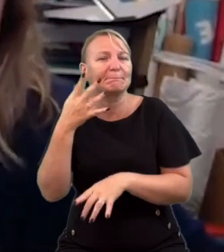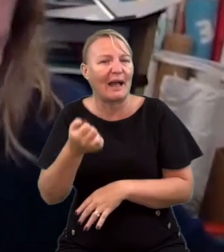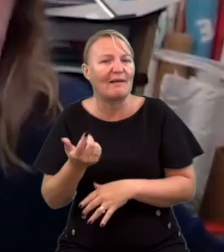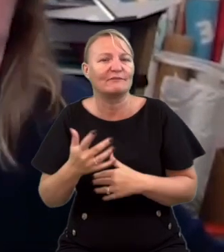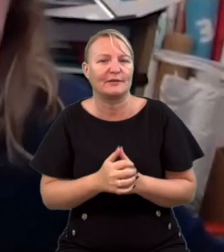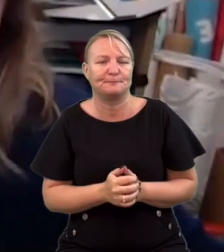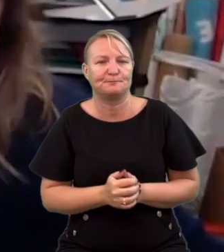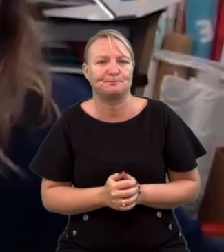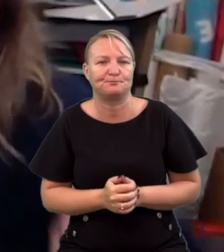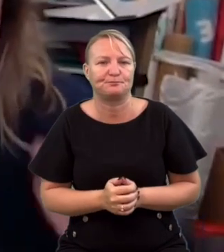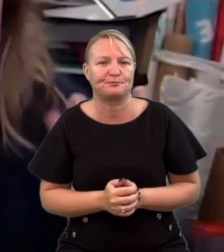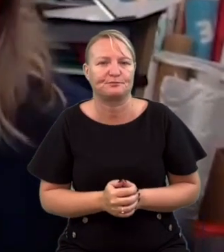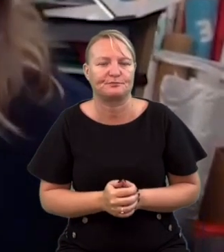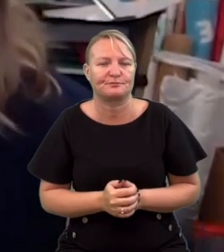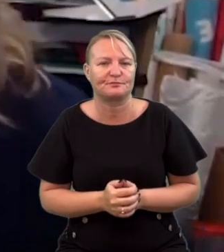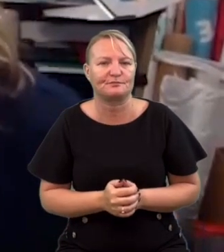tradition,